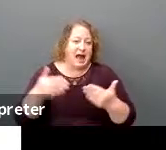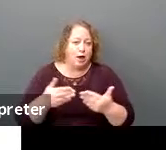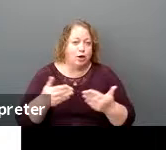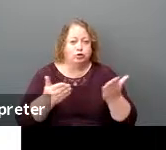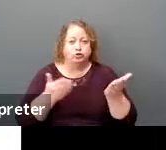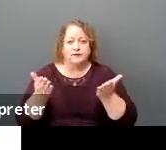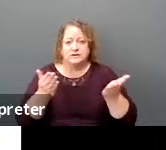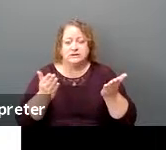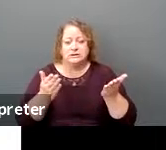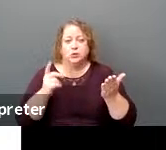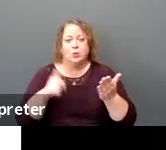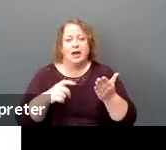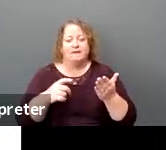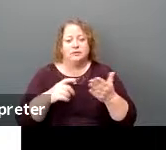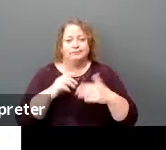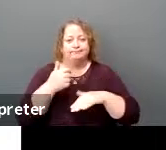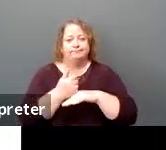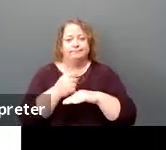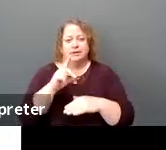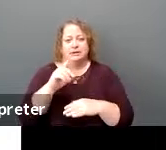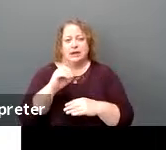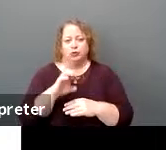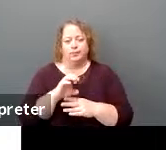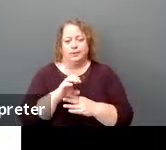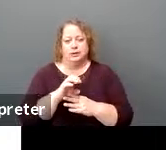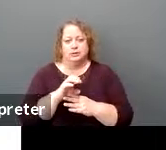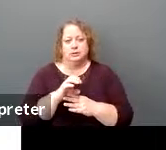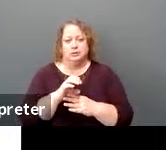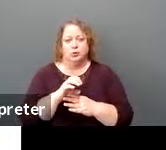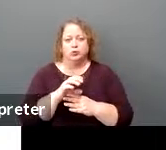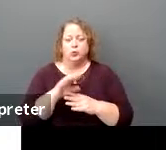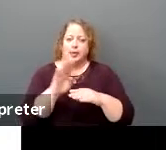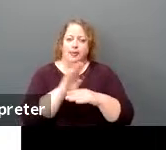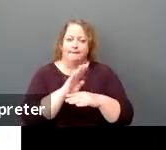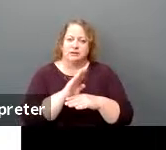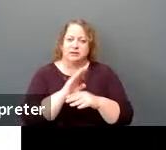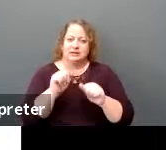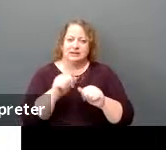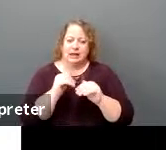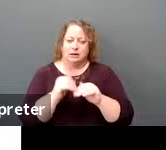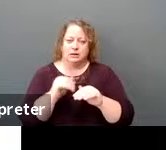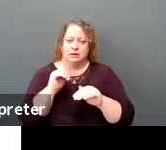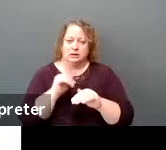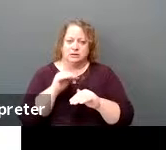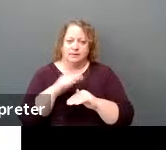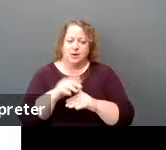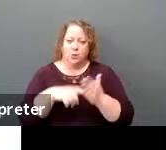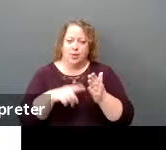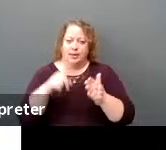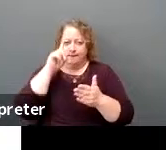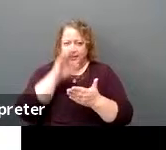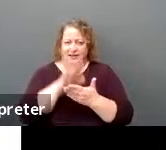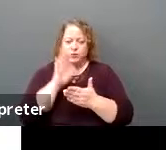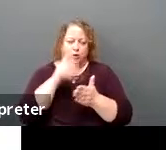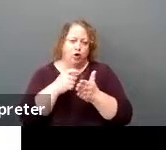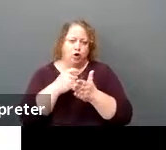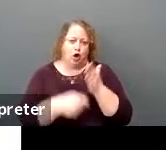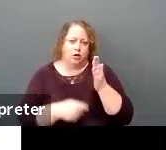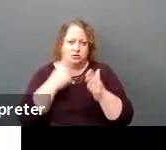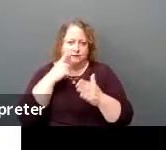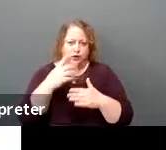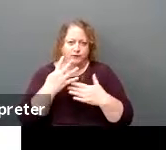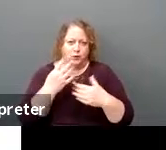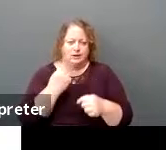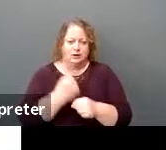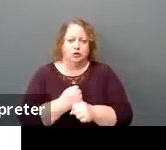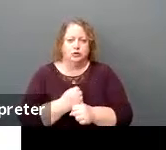hire services, we have to put together a document so that firms can submit what they believe it would cost them to do for those